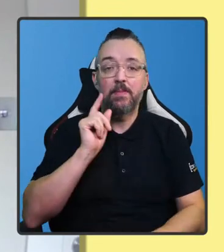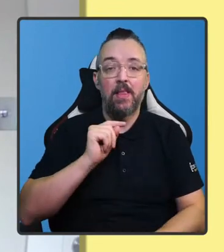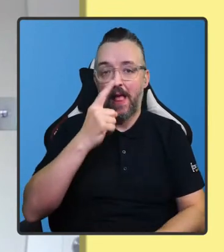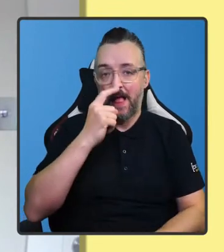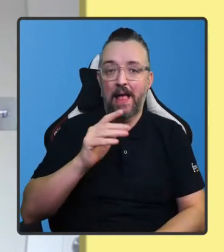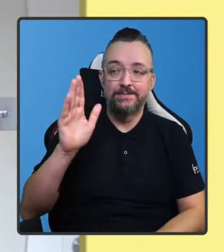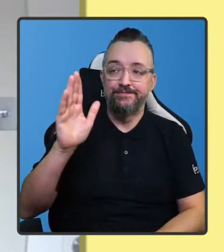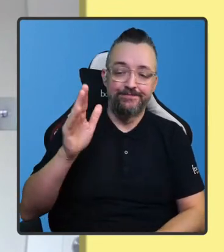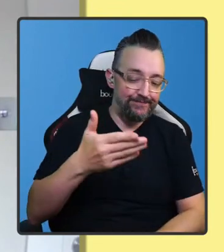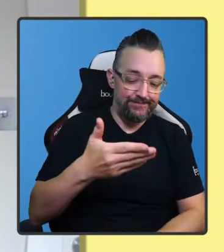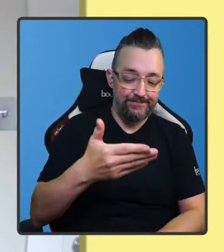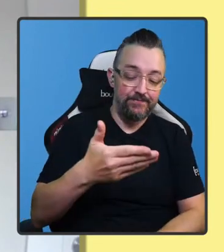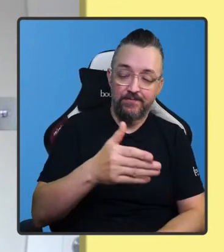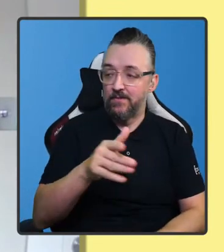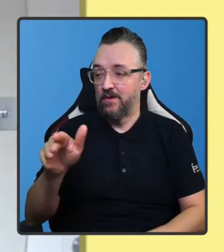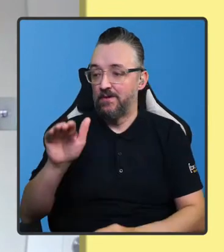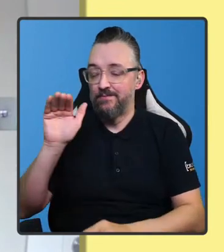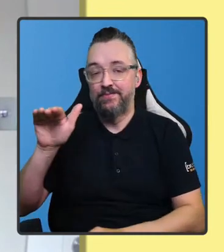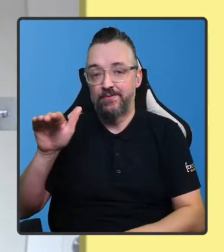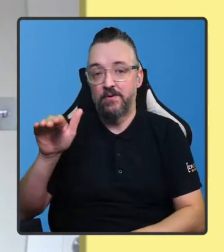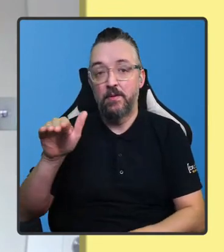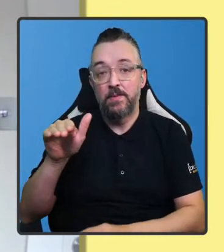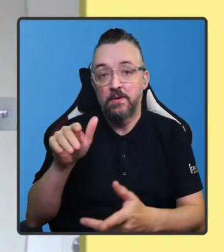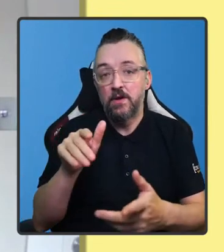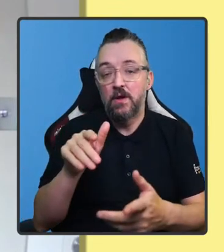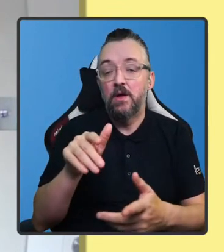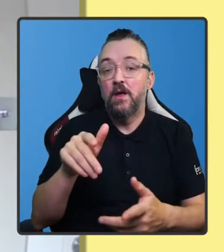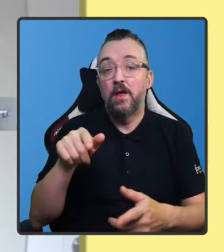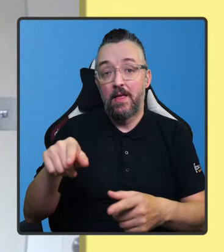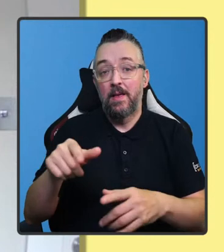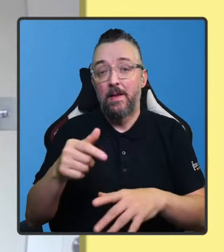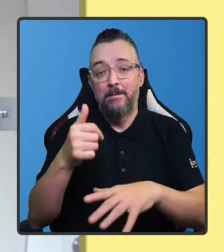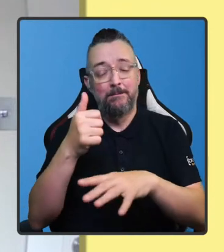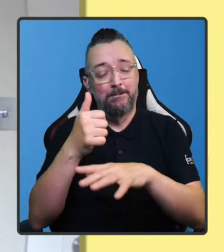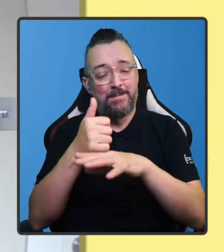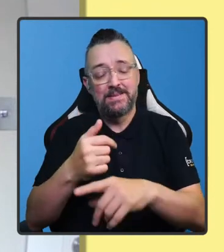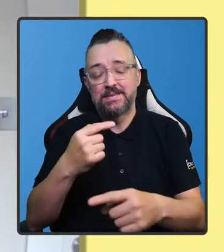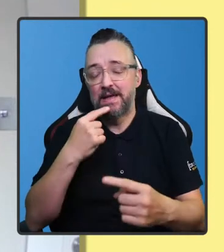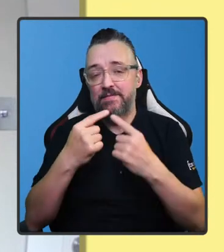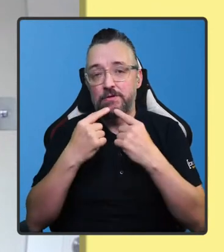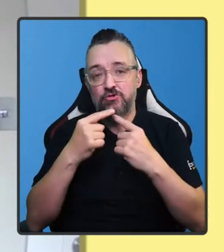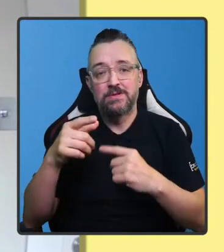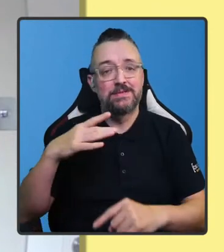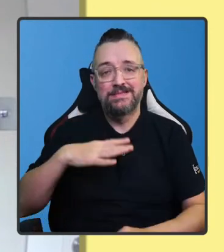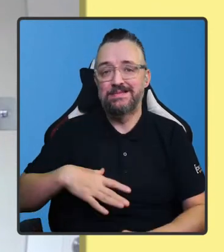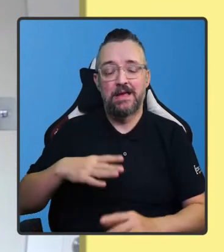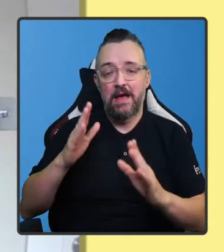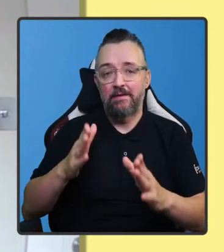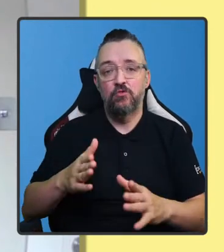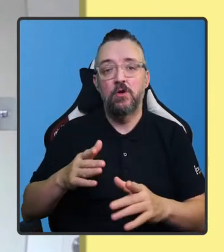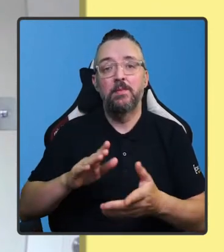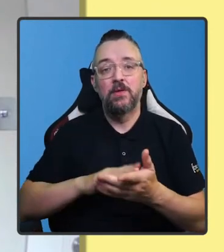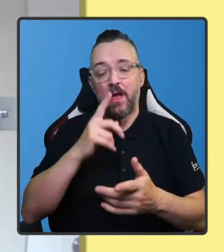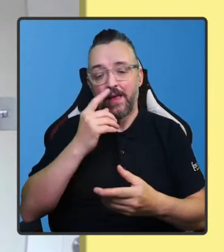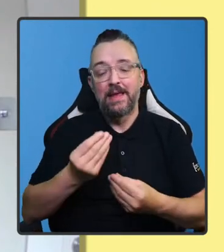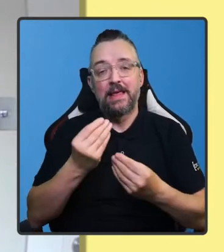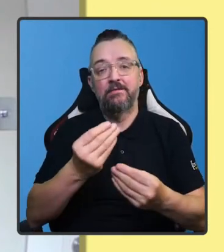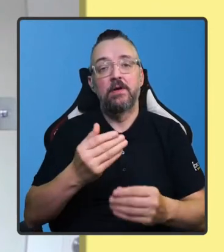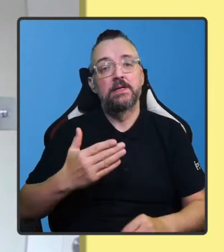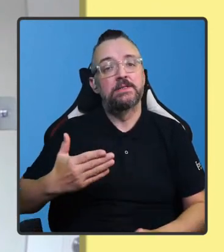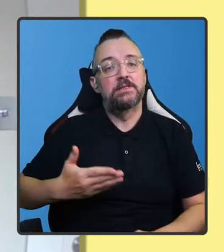support, but no authority and figure should lack that basic information they need to provide survivor-centred support.